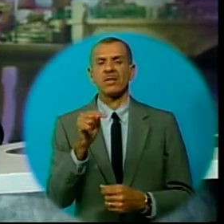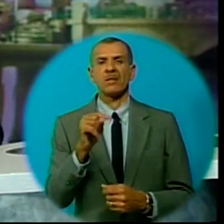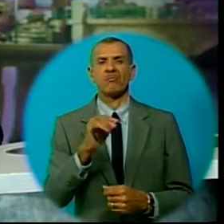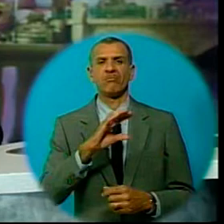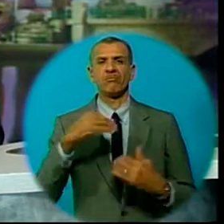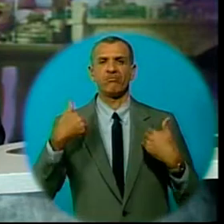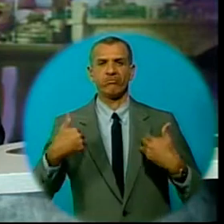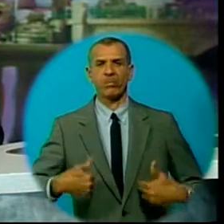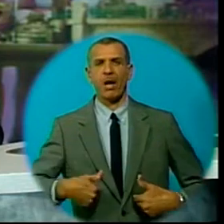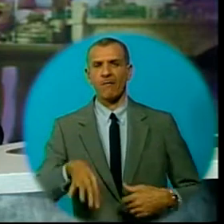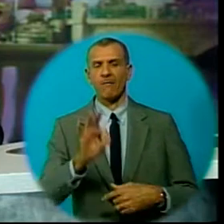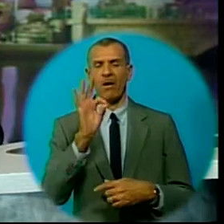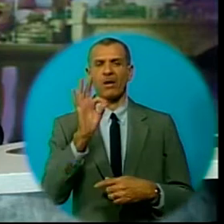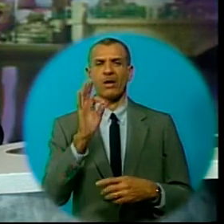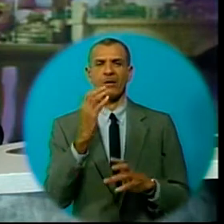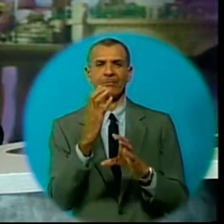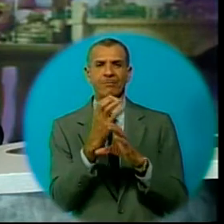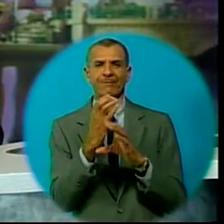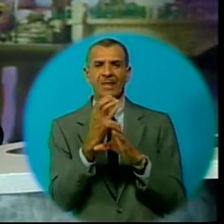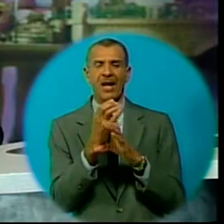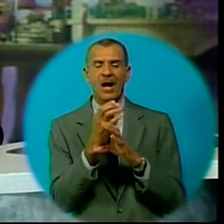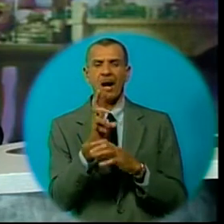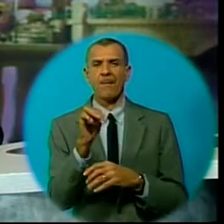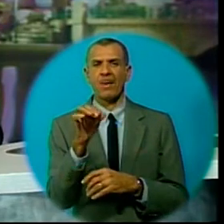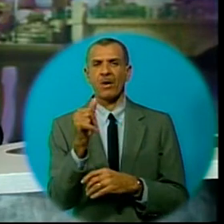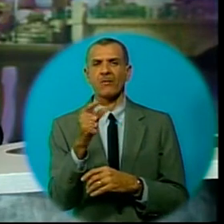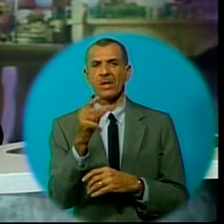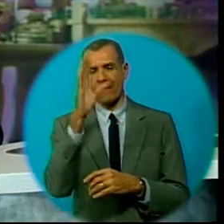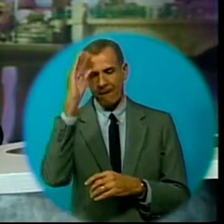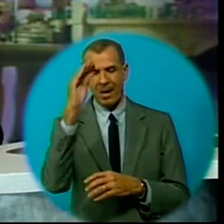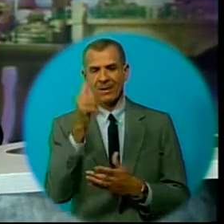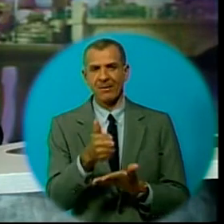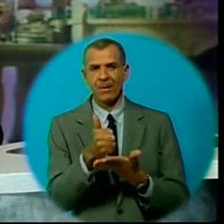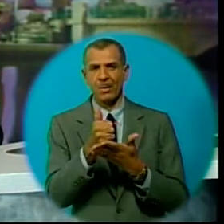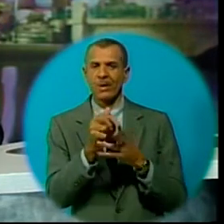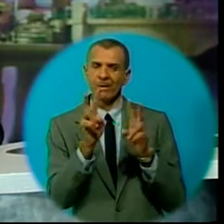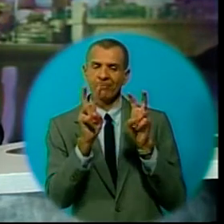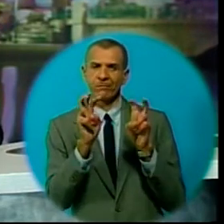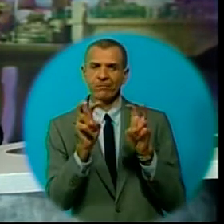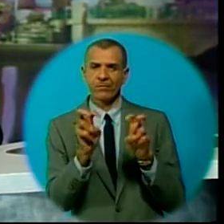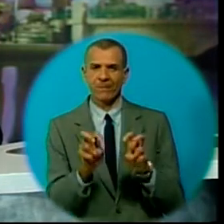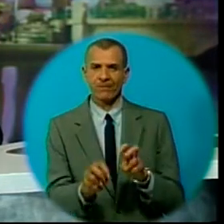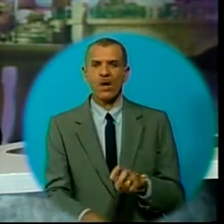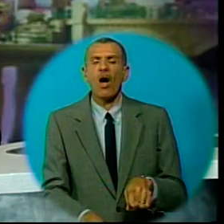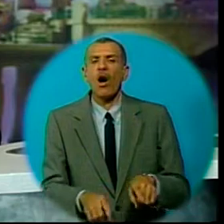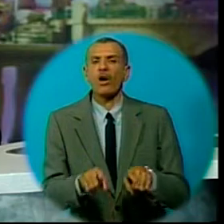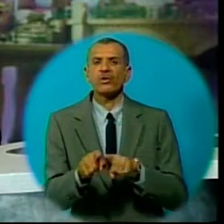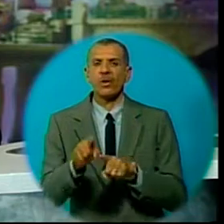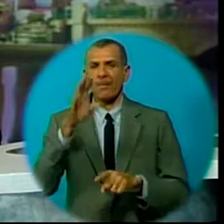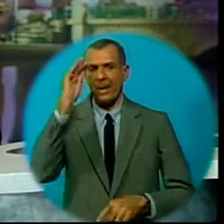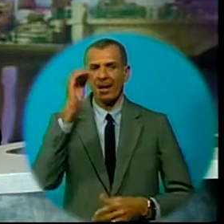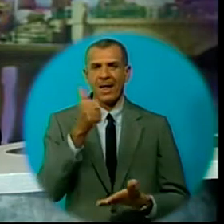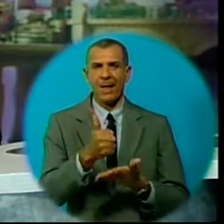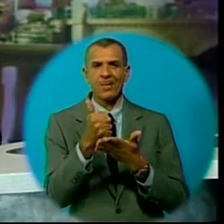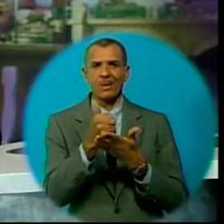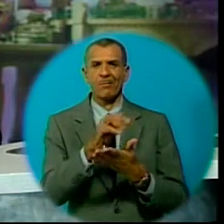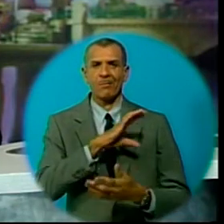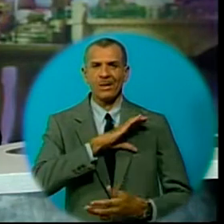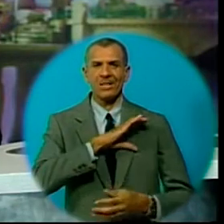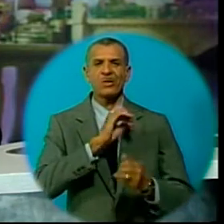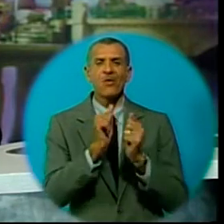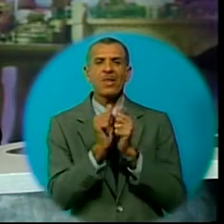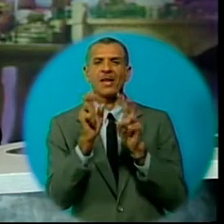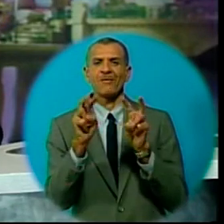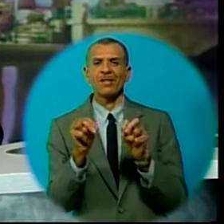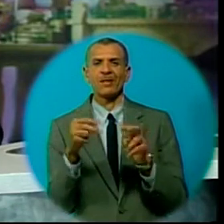on Mangrove Road, St. Thomas. A man is assisting with the investigation. A man is also assisting police with their investigation